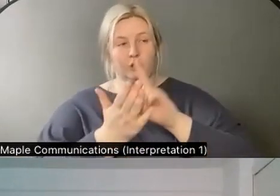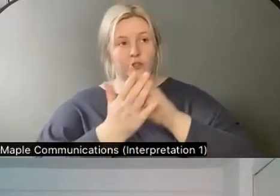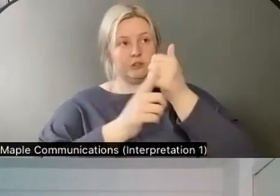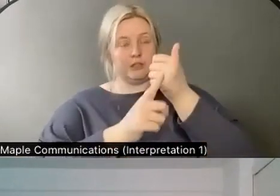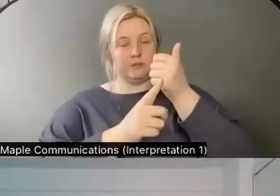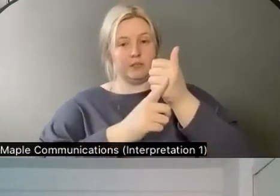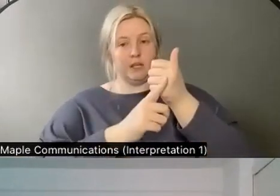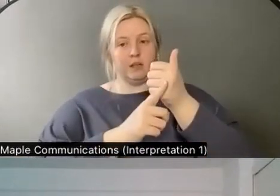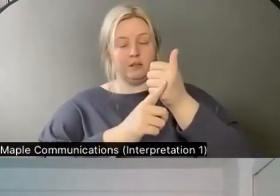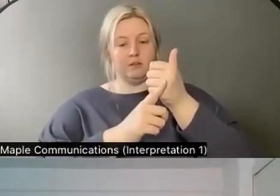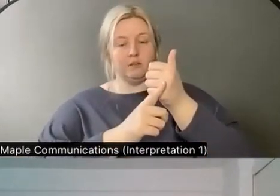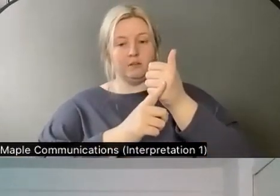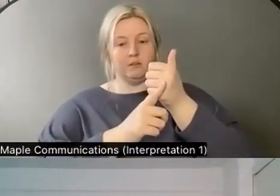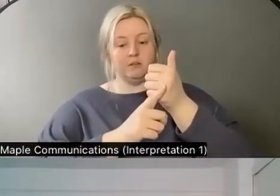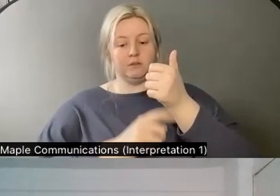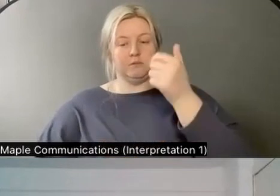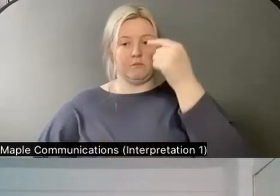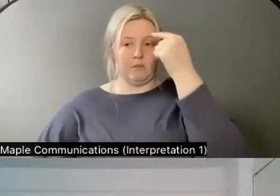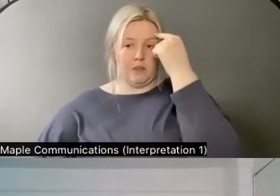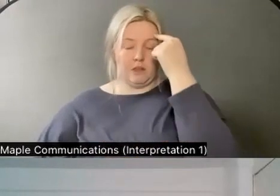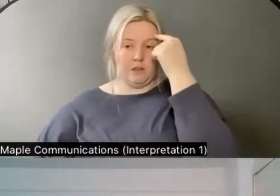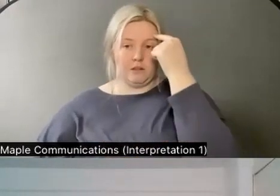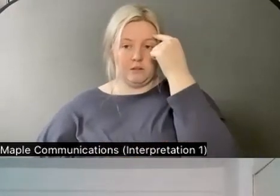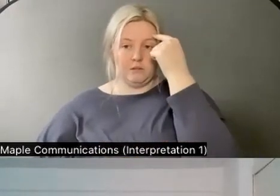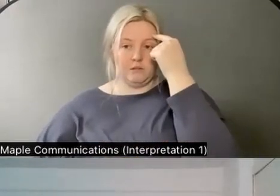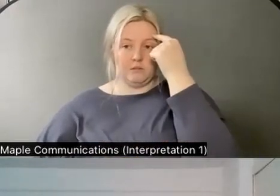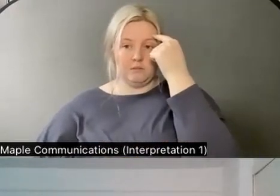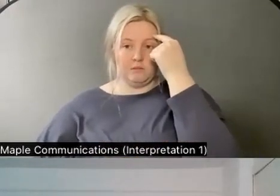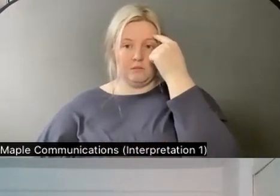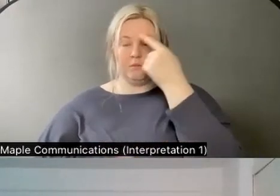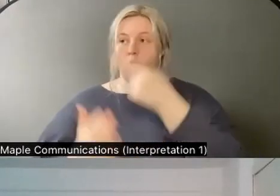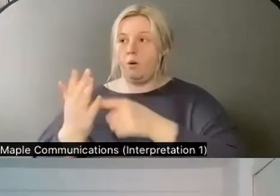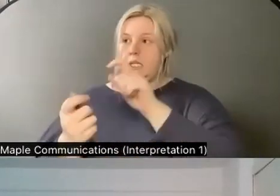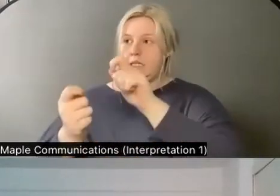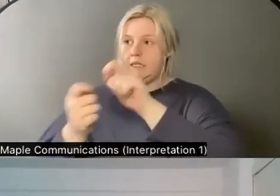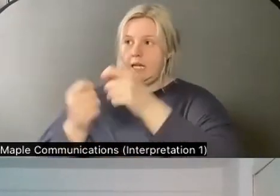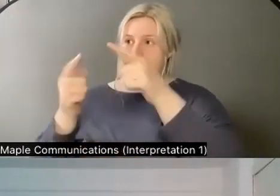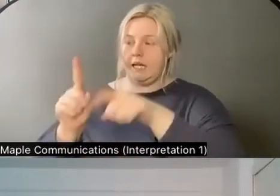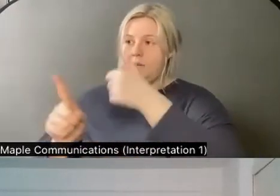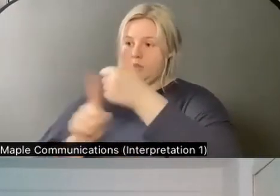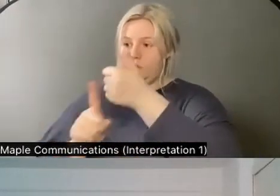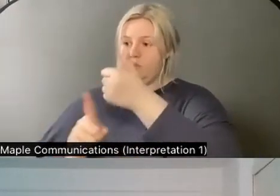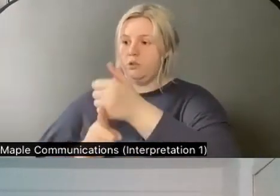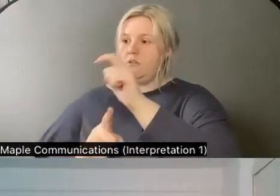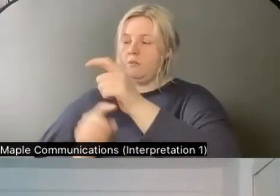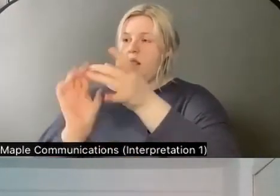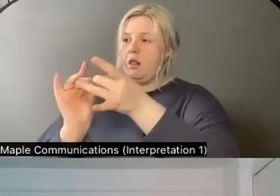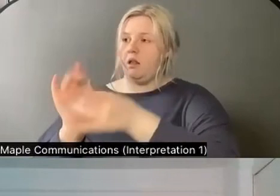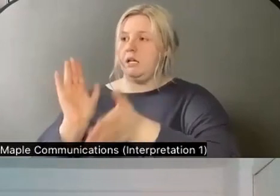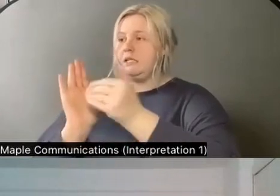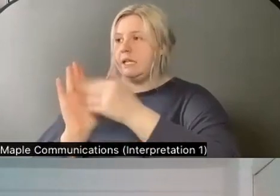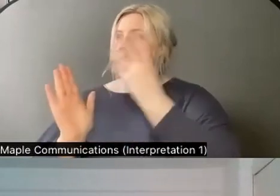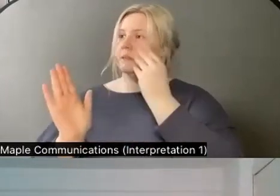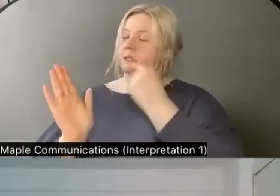should have to account for what exactly happened to you sometimes, which is traumatic and